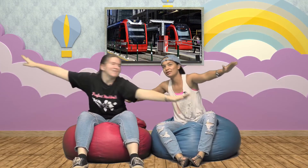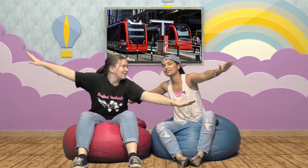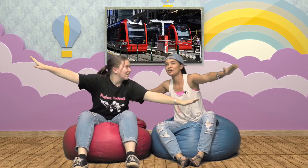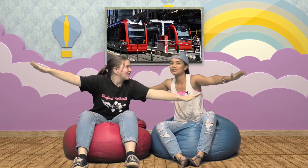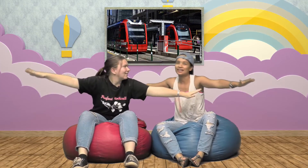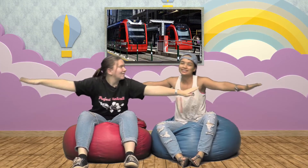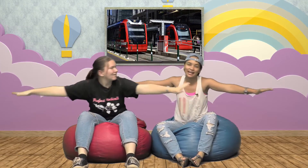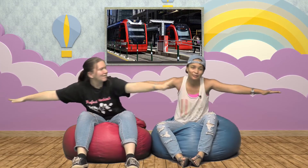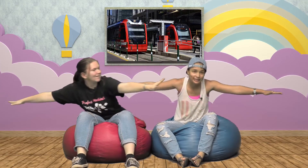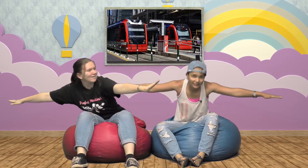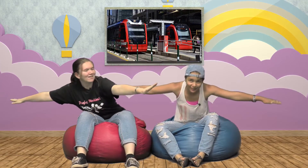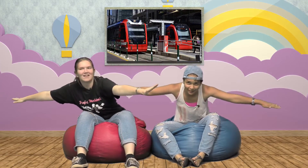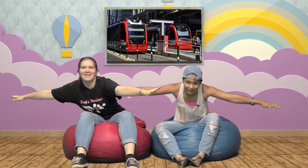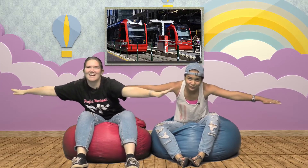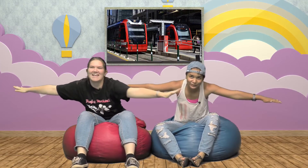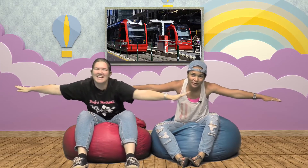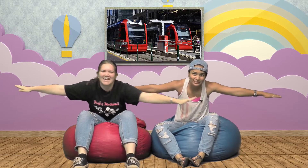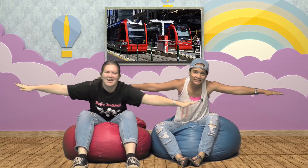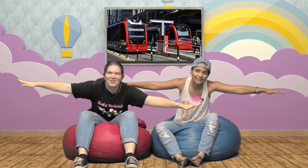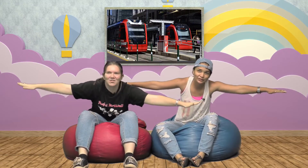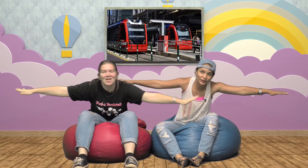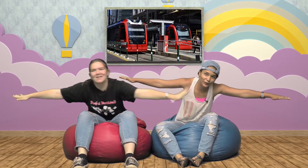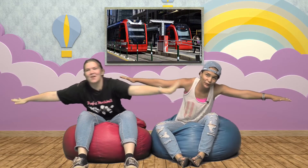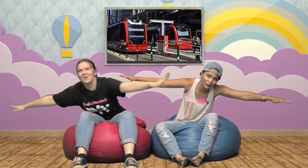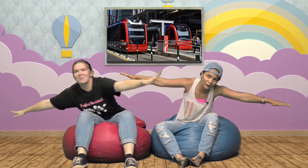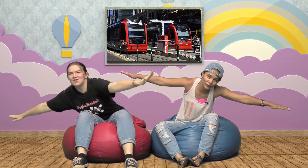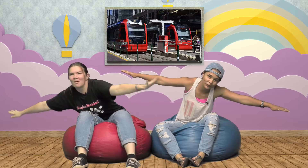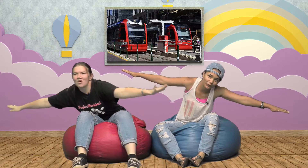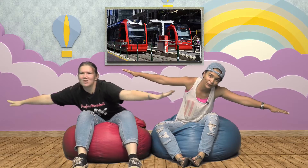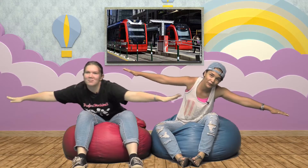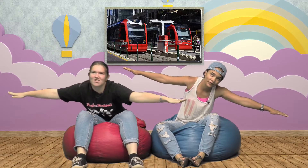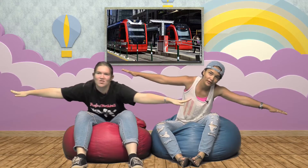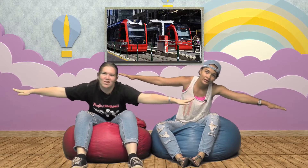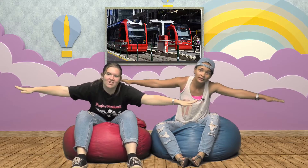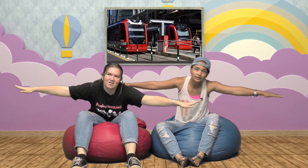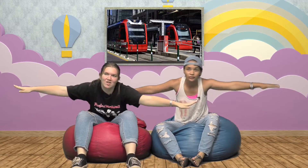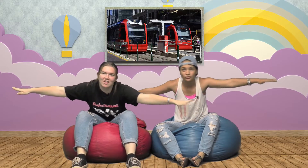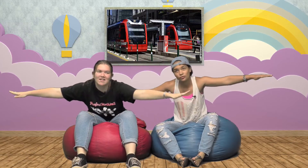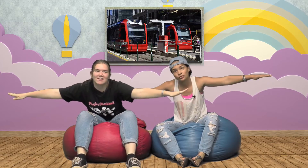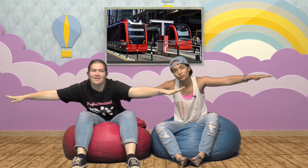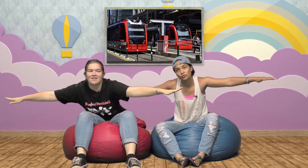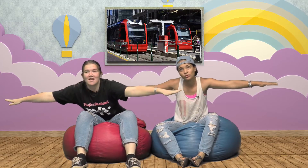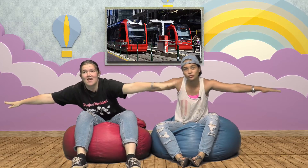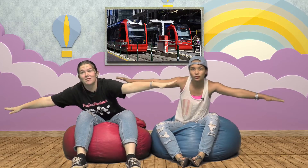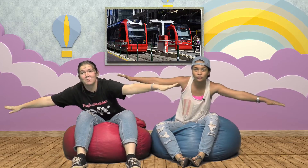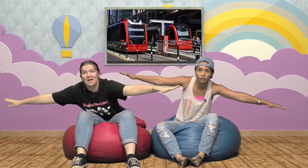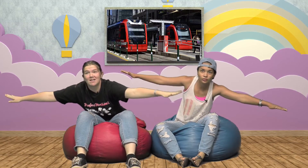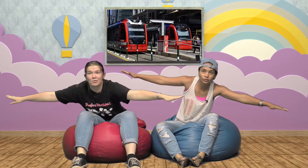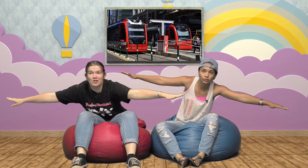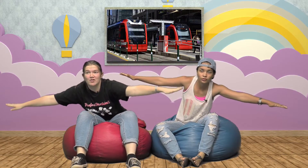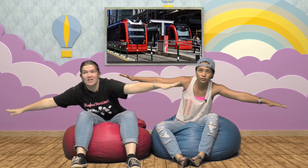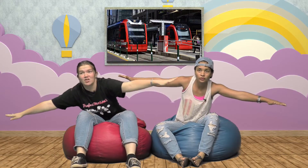But this plane is going like sideways. I'm only going straight. no, most of our modern planes are very straight. And then